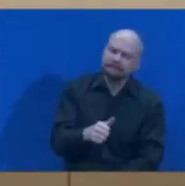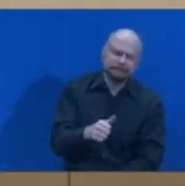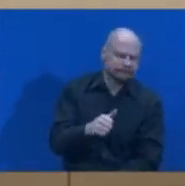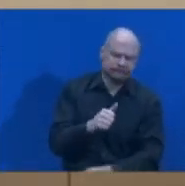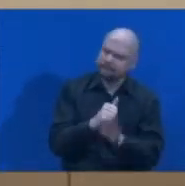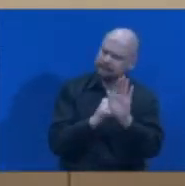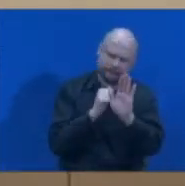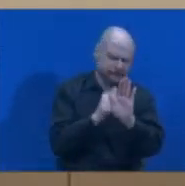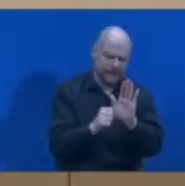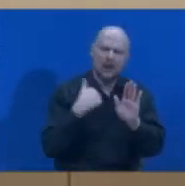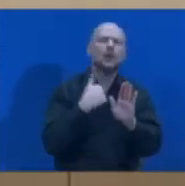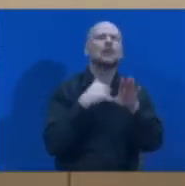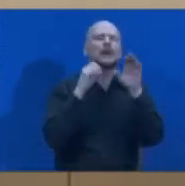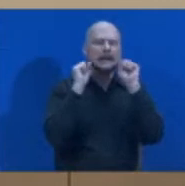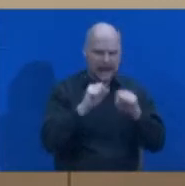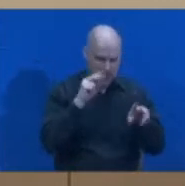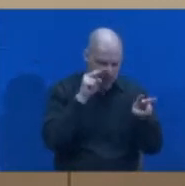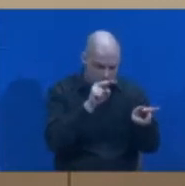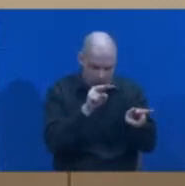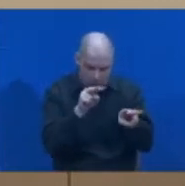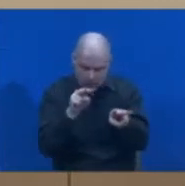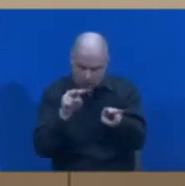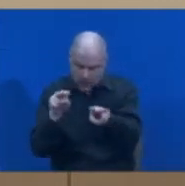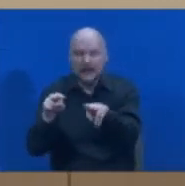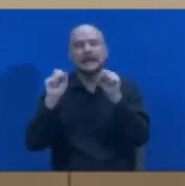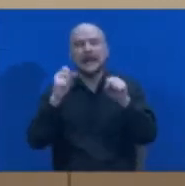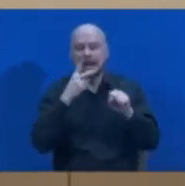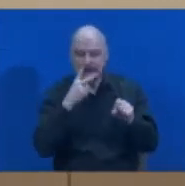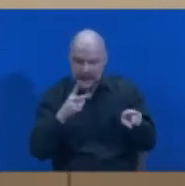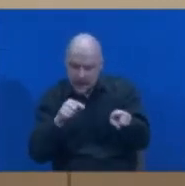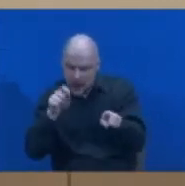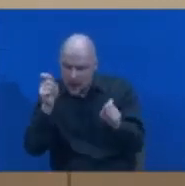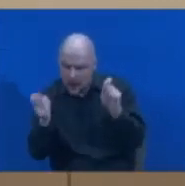be able to watch this and be able to respond appropriately.